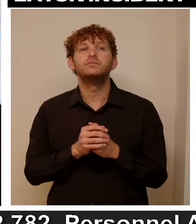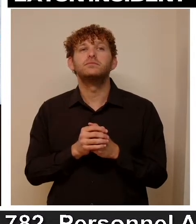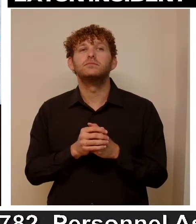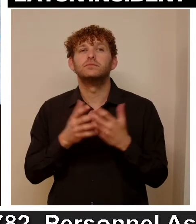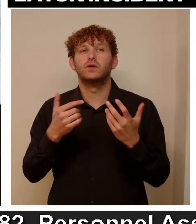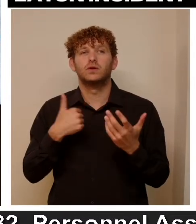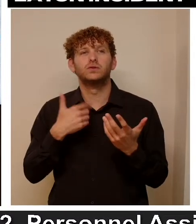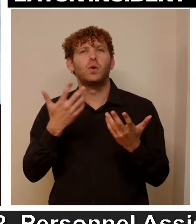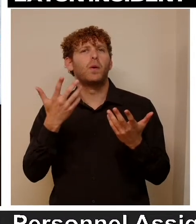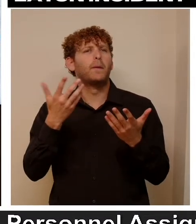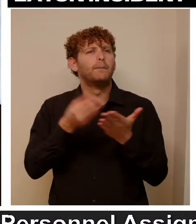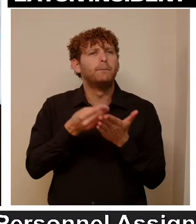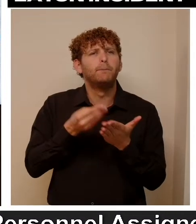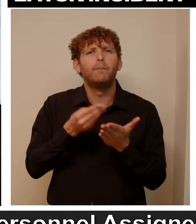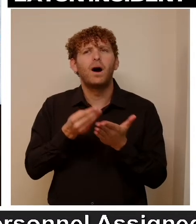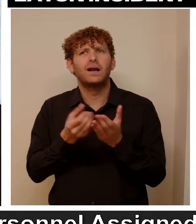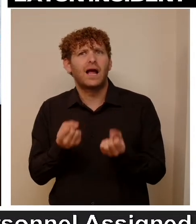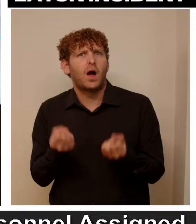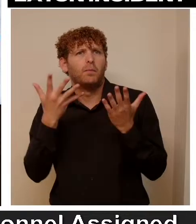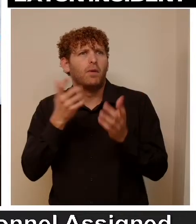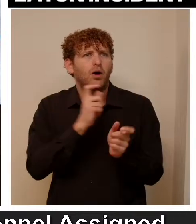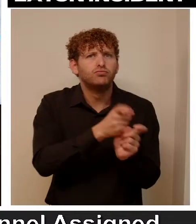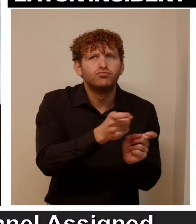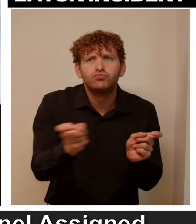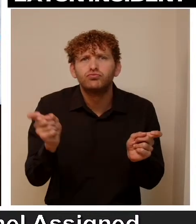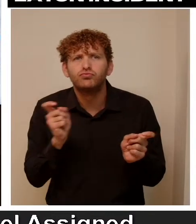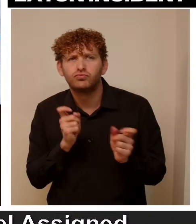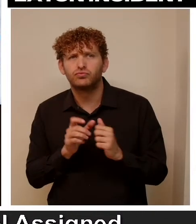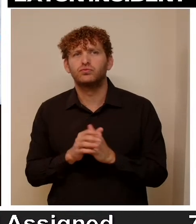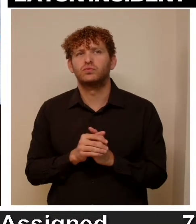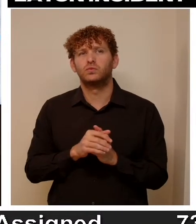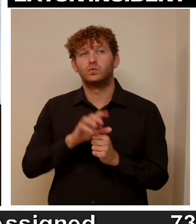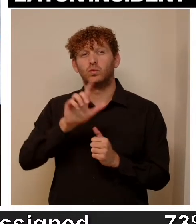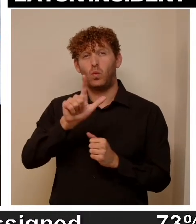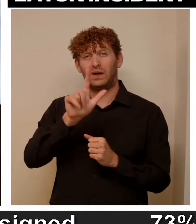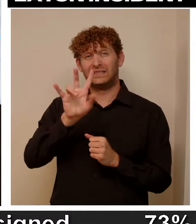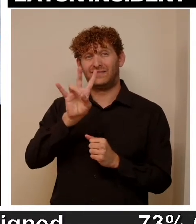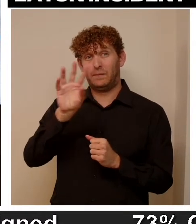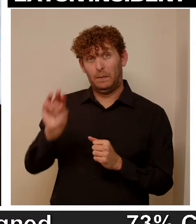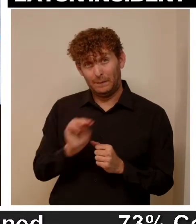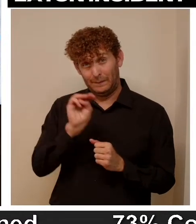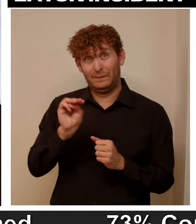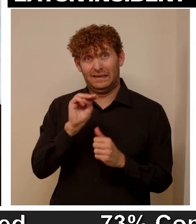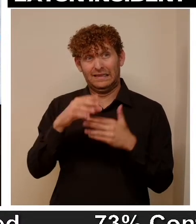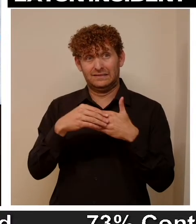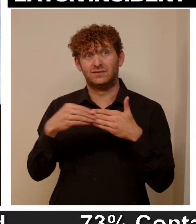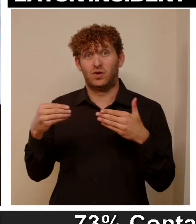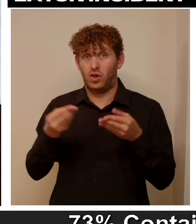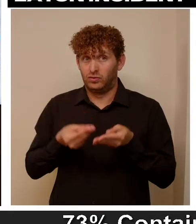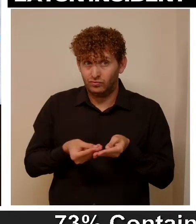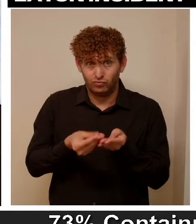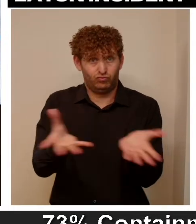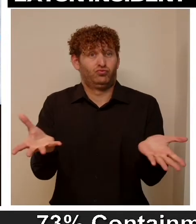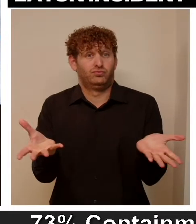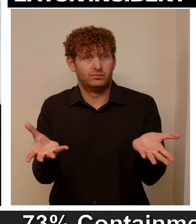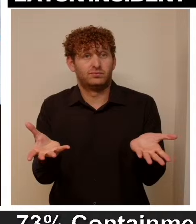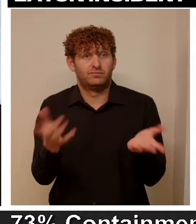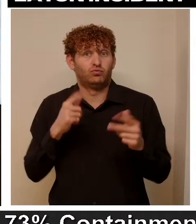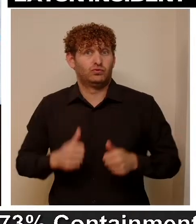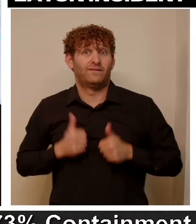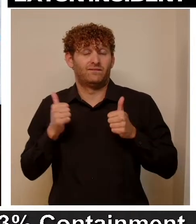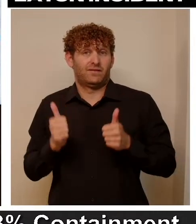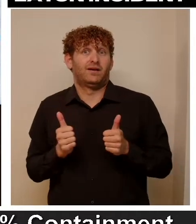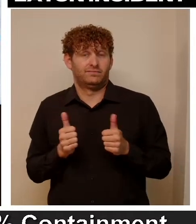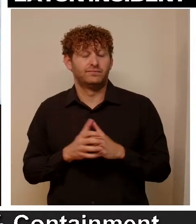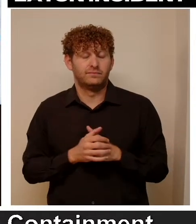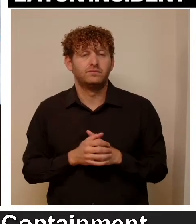gone out to survivors as of today, more than $27 million is in the hands of survivors. Jumping